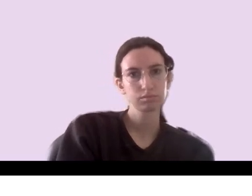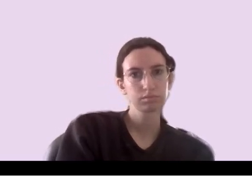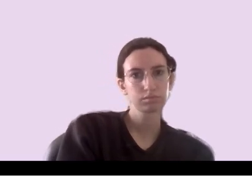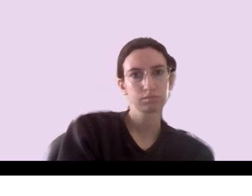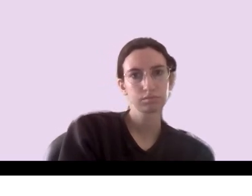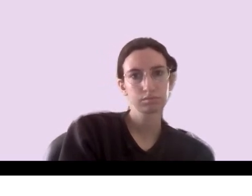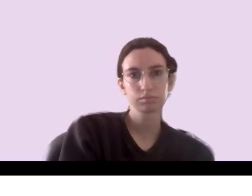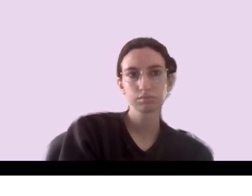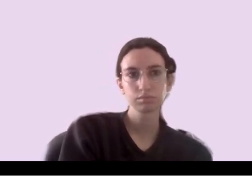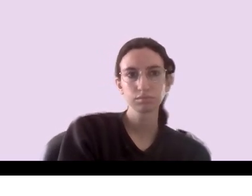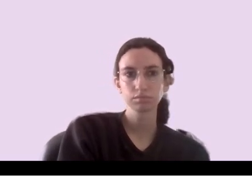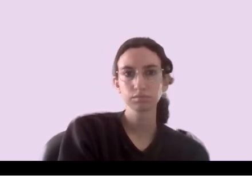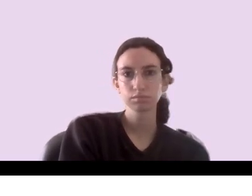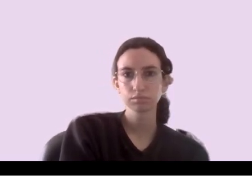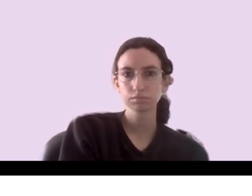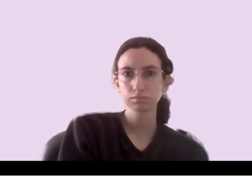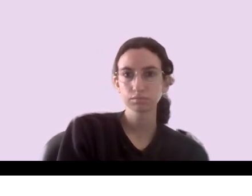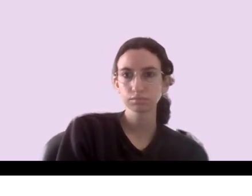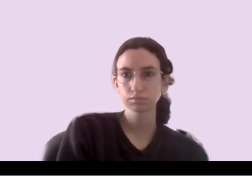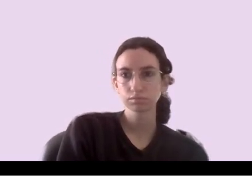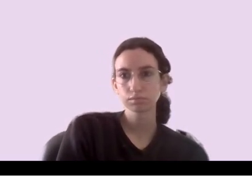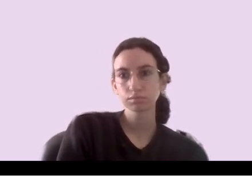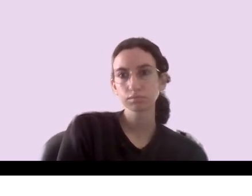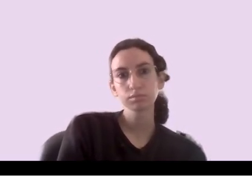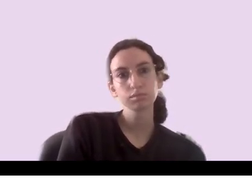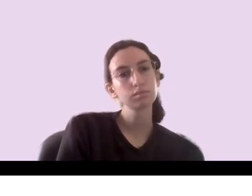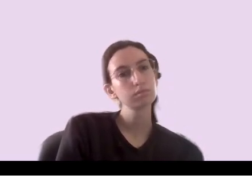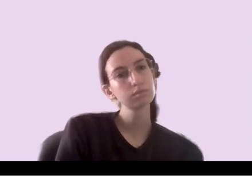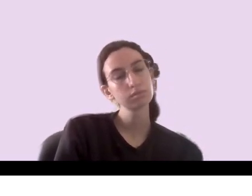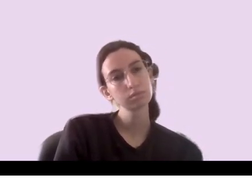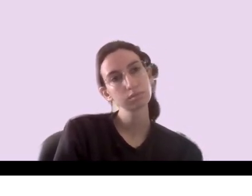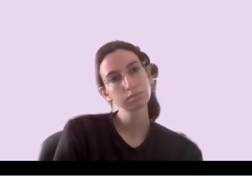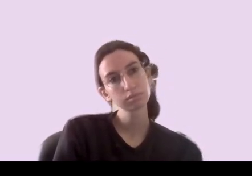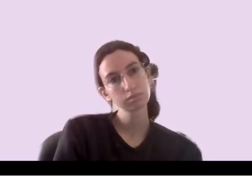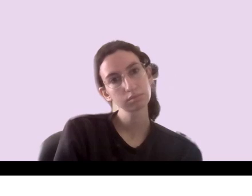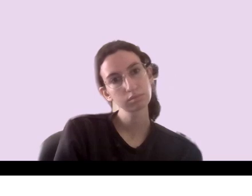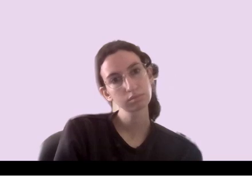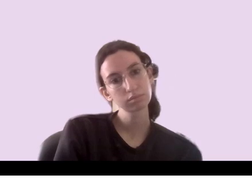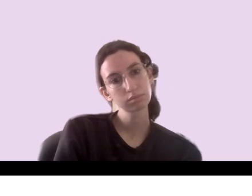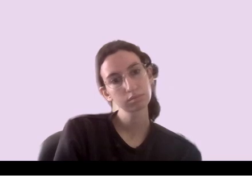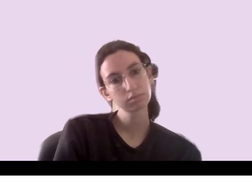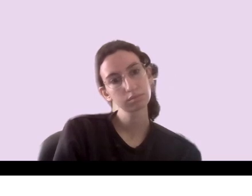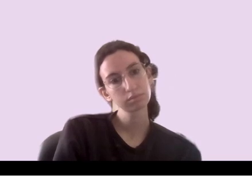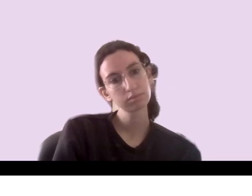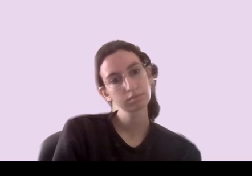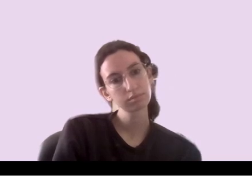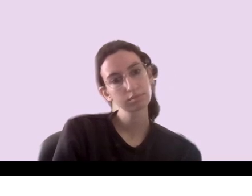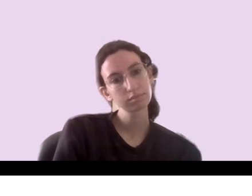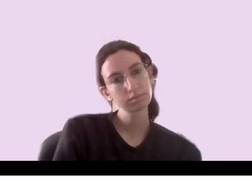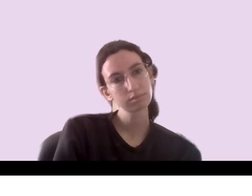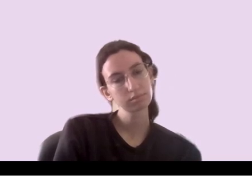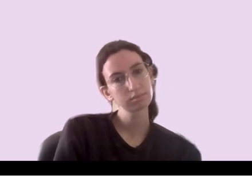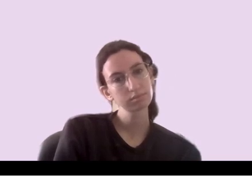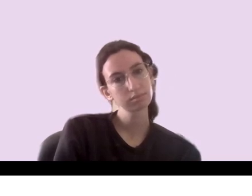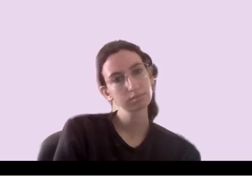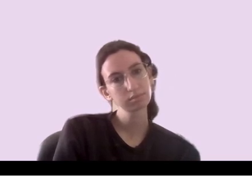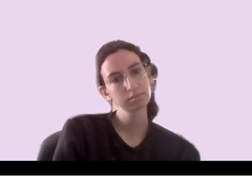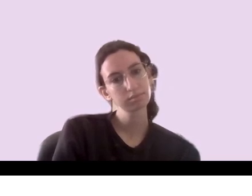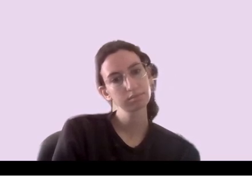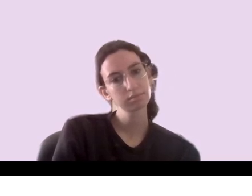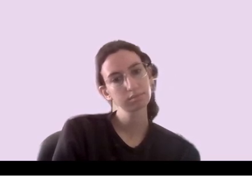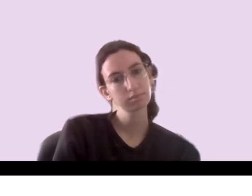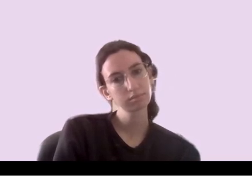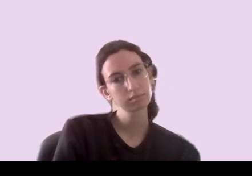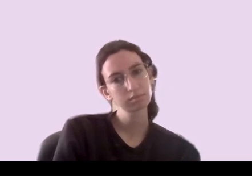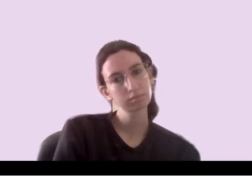nothing is really instantaneous. Takes a little time. So do you think this frequency has a width? Yeah, has a width